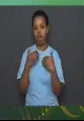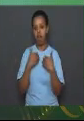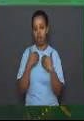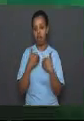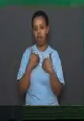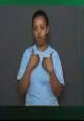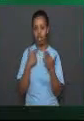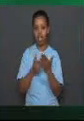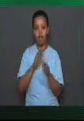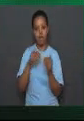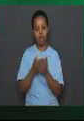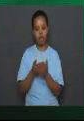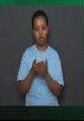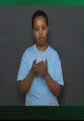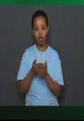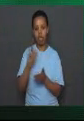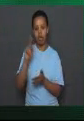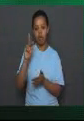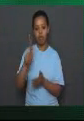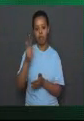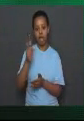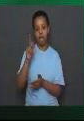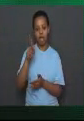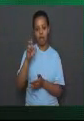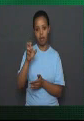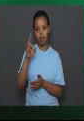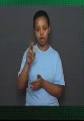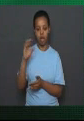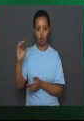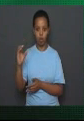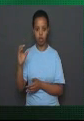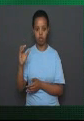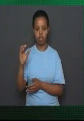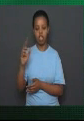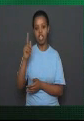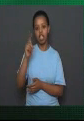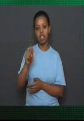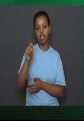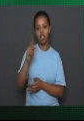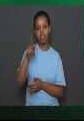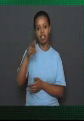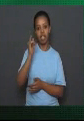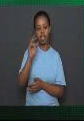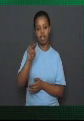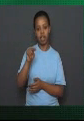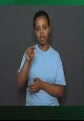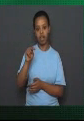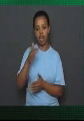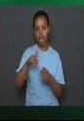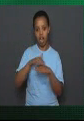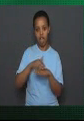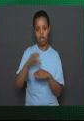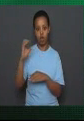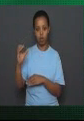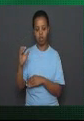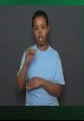including paper chromatography, thin layer chromatography,